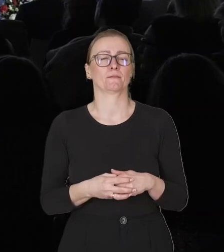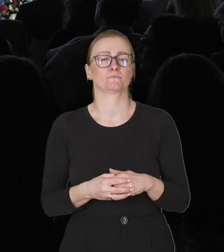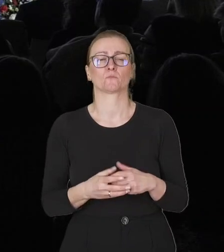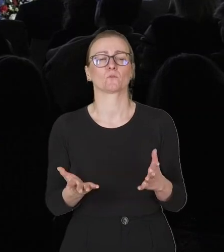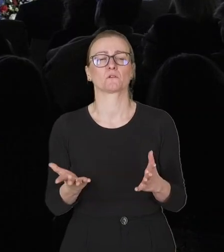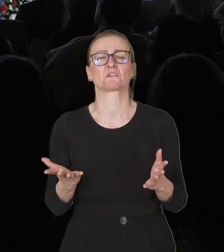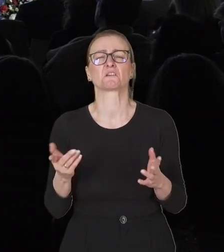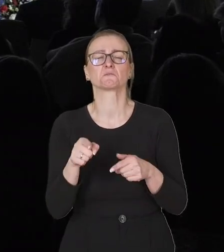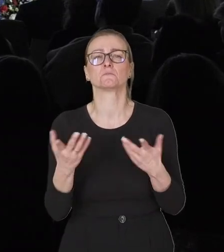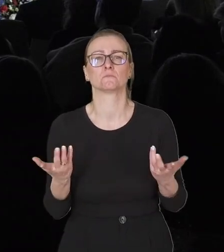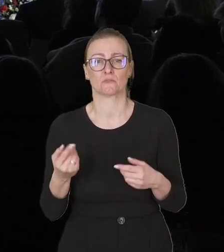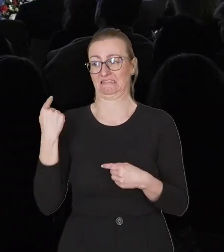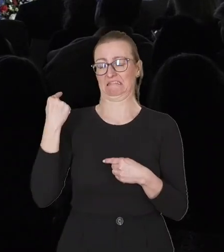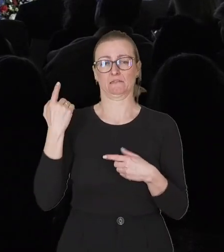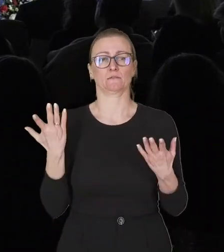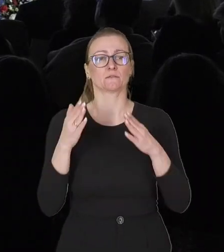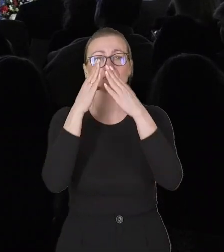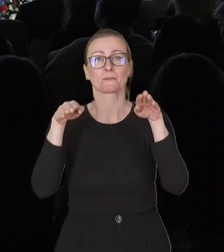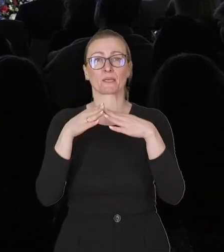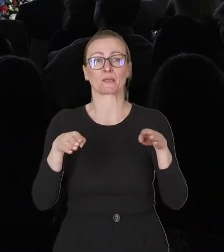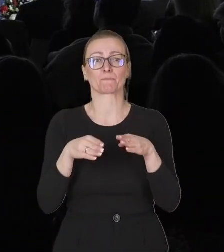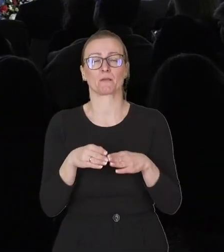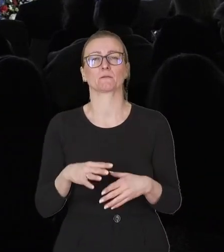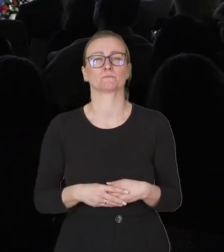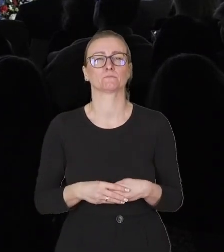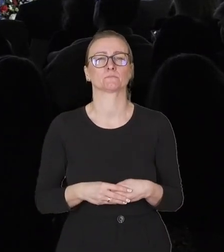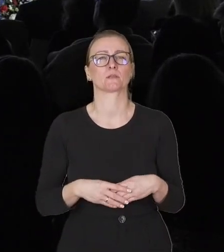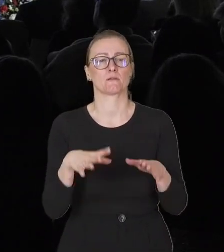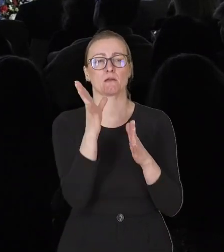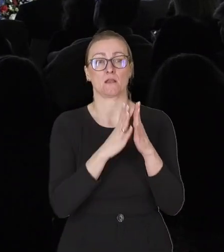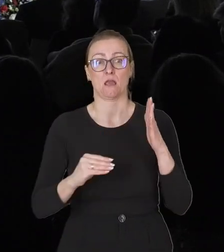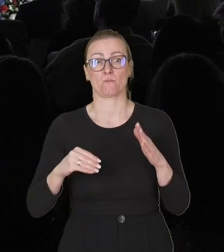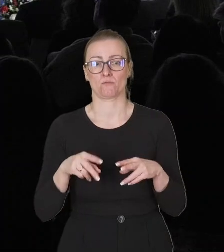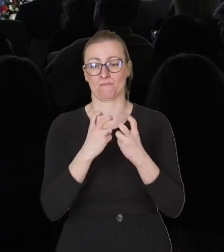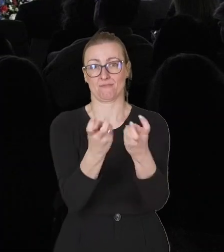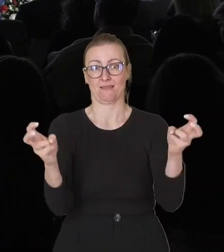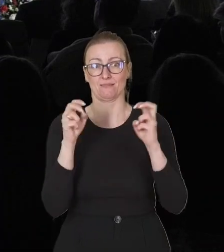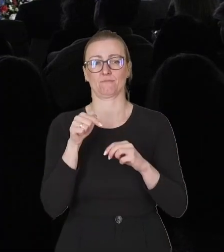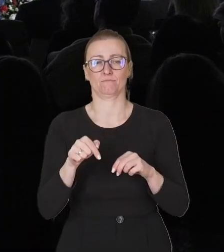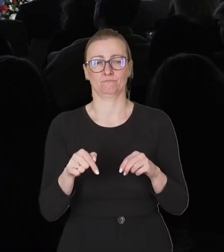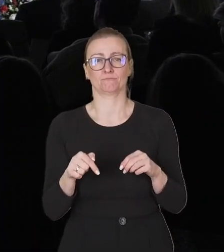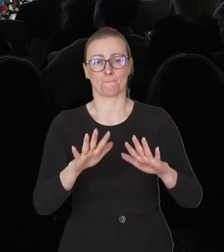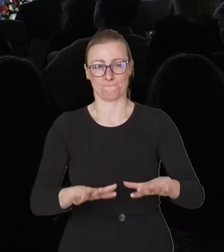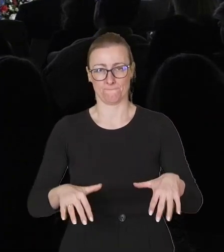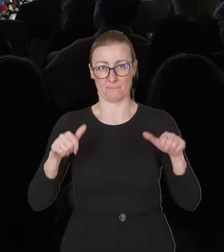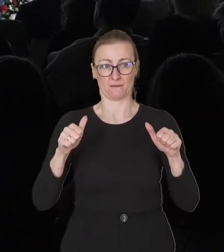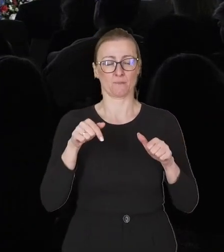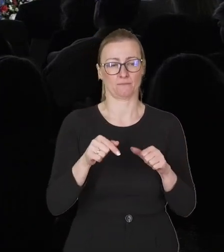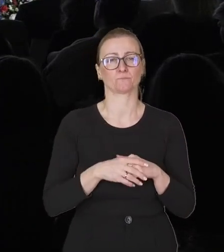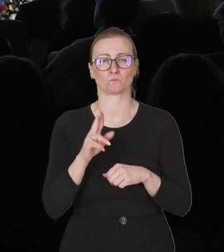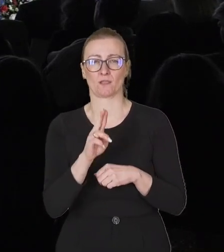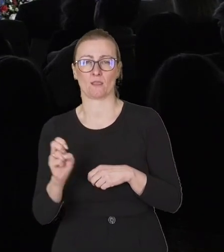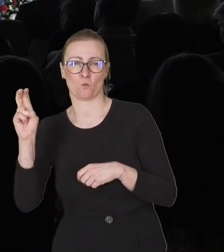European Parliament Research Service under the title of The Future of the EU Cohesion, Scenarios and Their Impacts on Regional